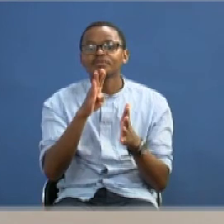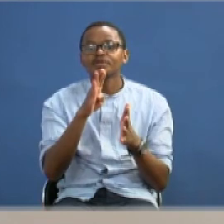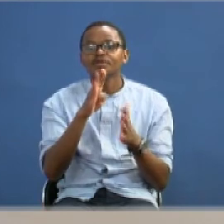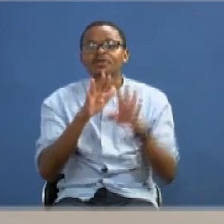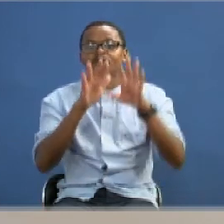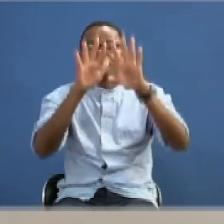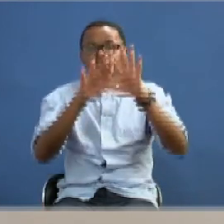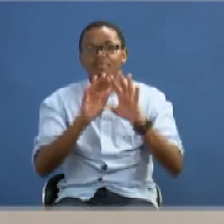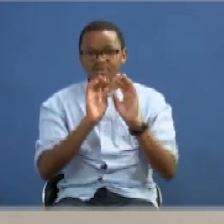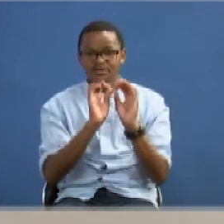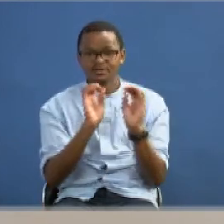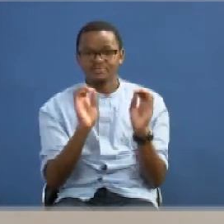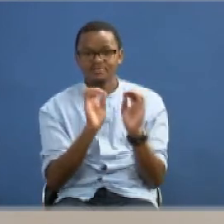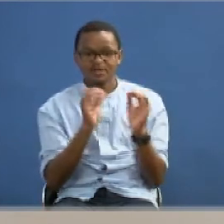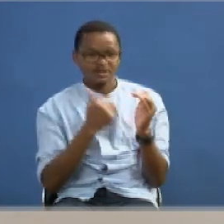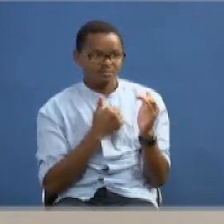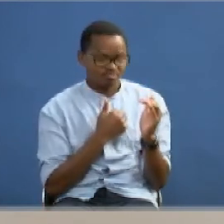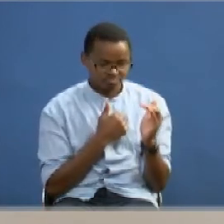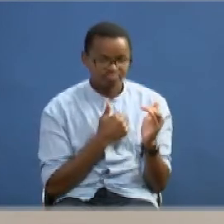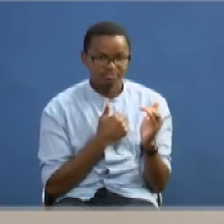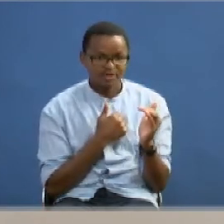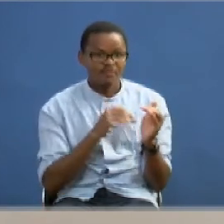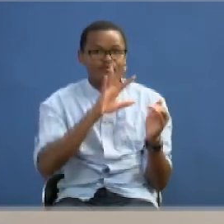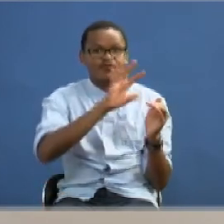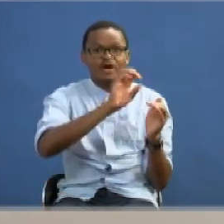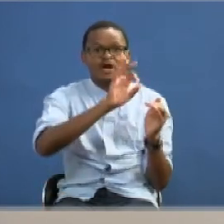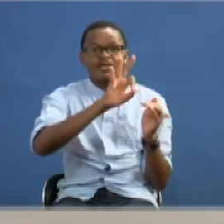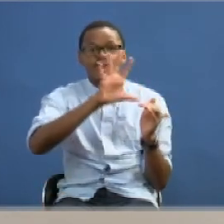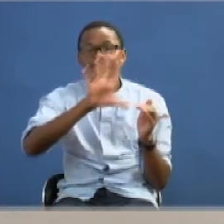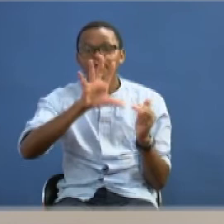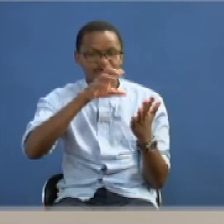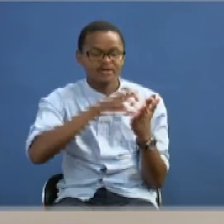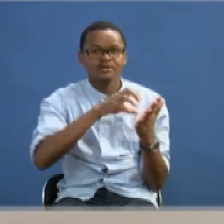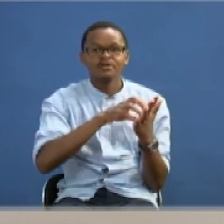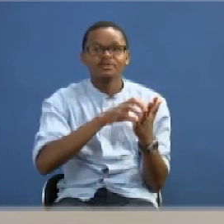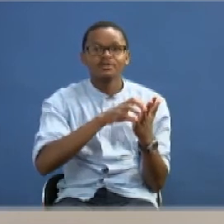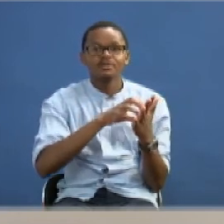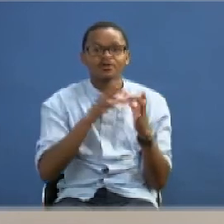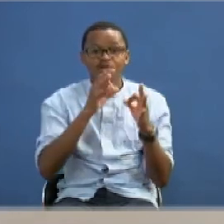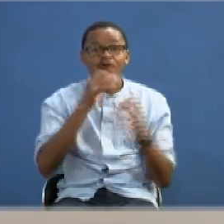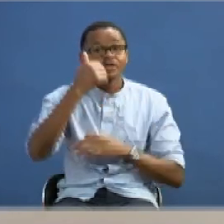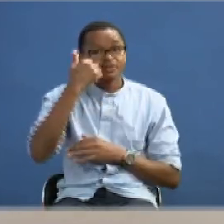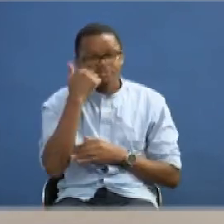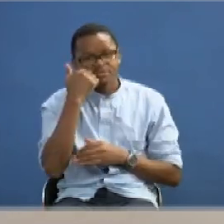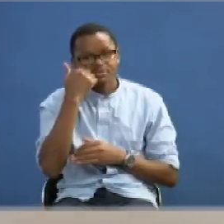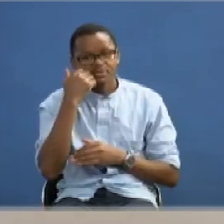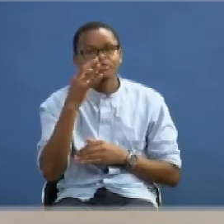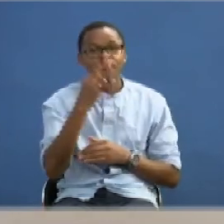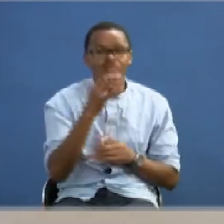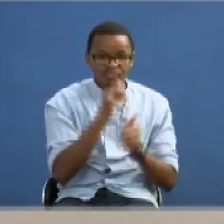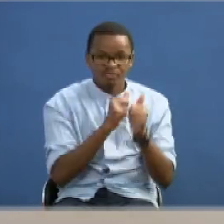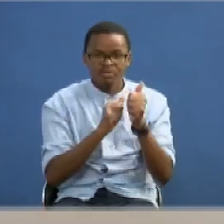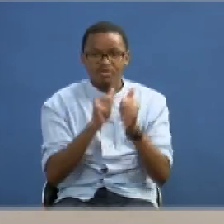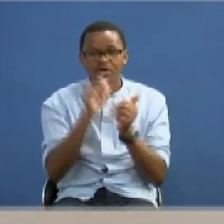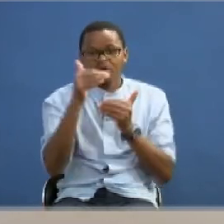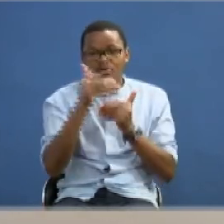unpalatable to Kenyans to have 535 cases of disease, of which